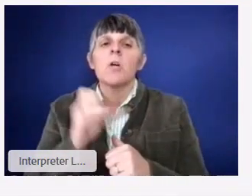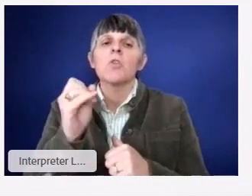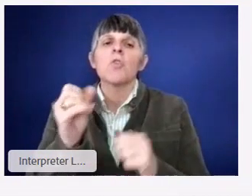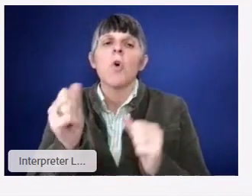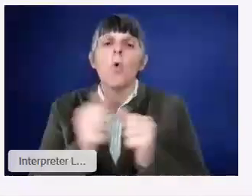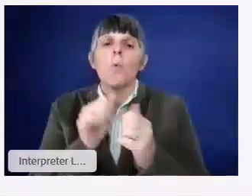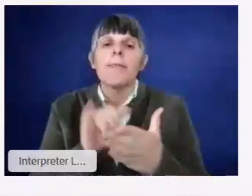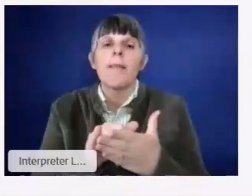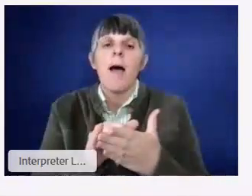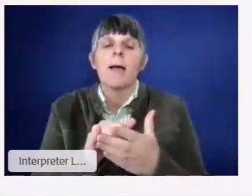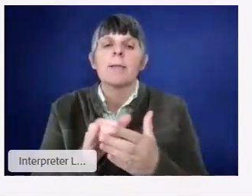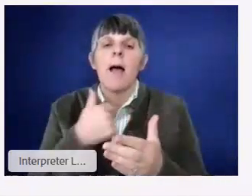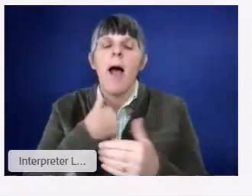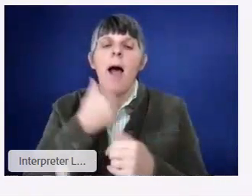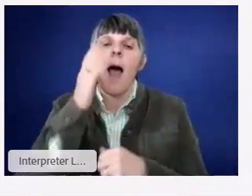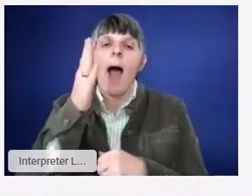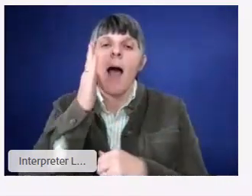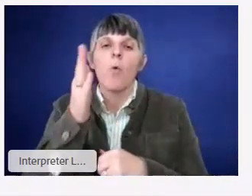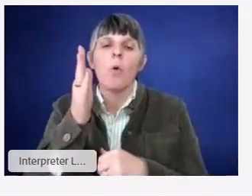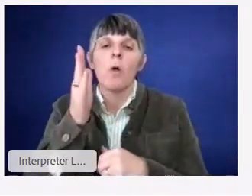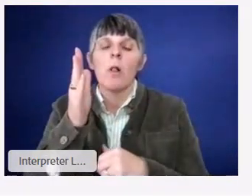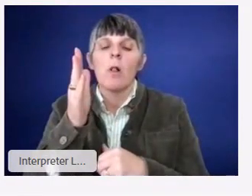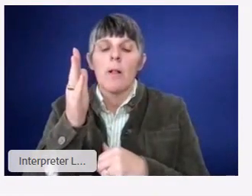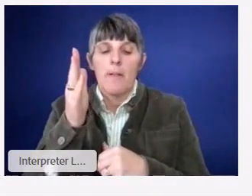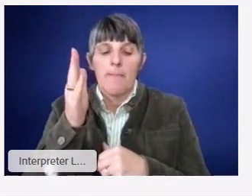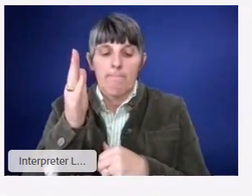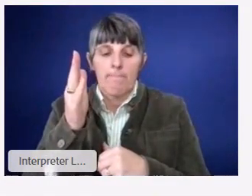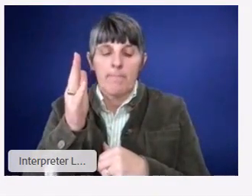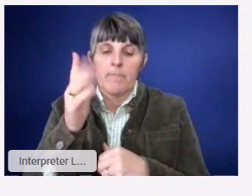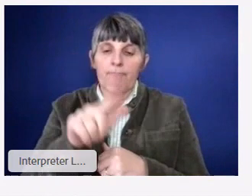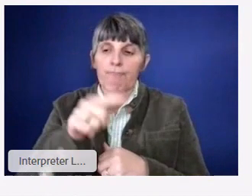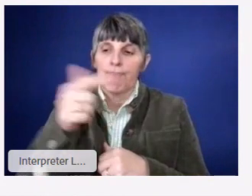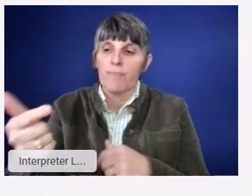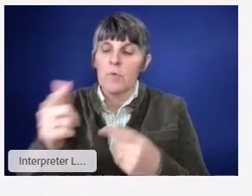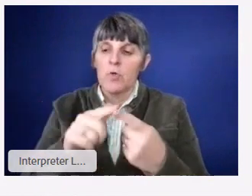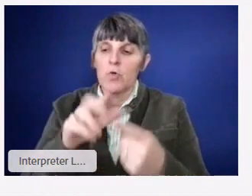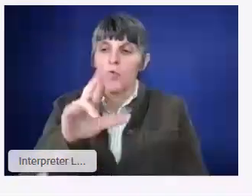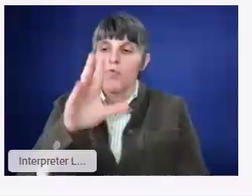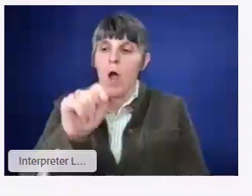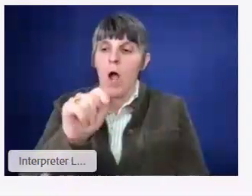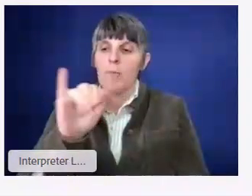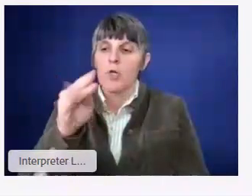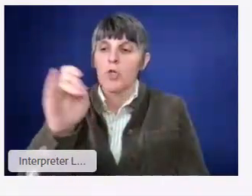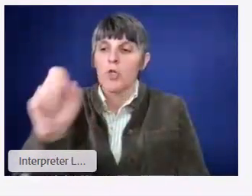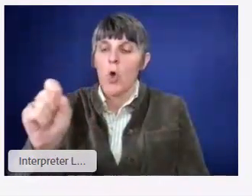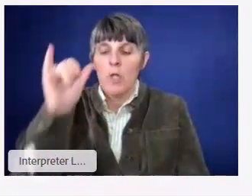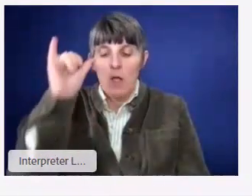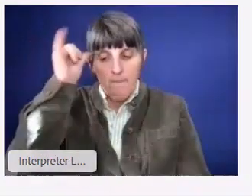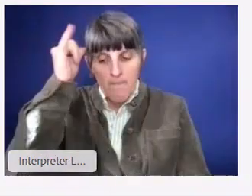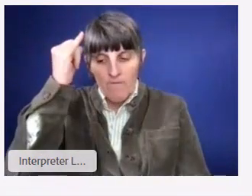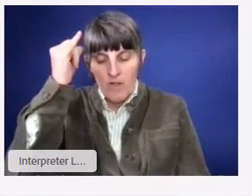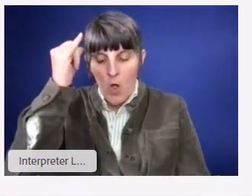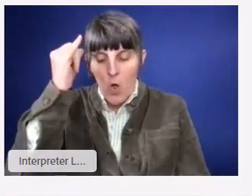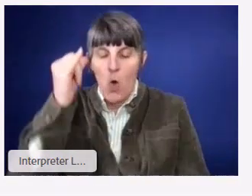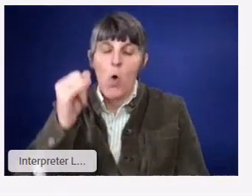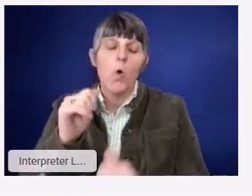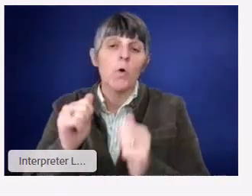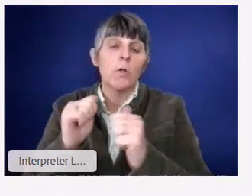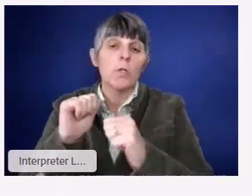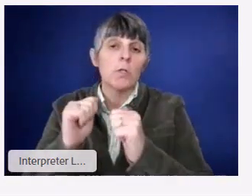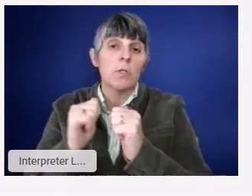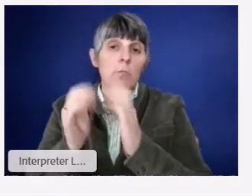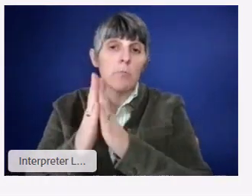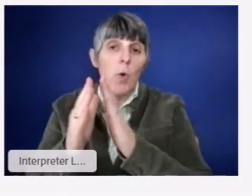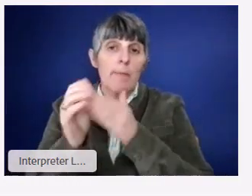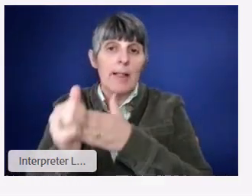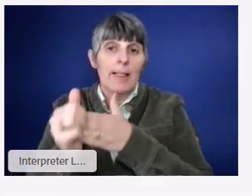that, I am going to give the baton to Robert Jones, Buffalo All Access Concept Deployment Lead and Deputy